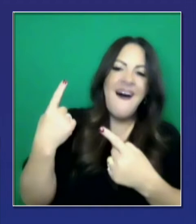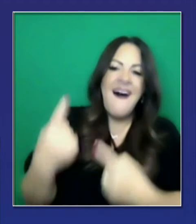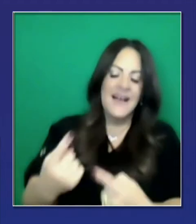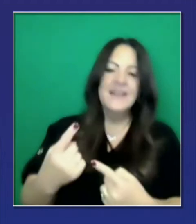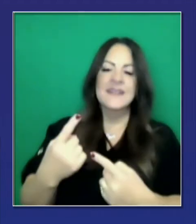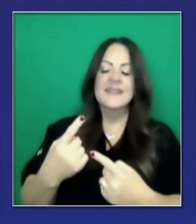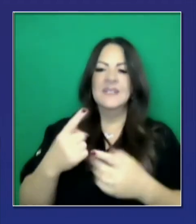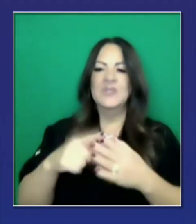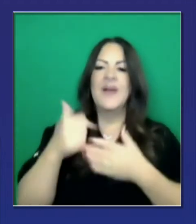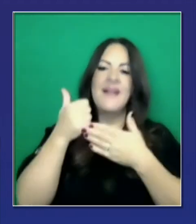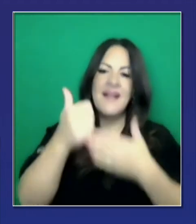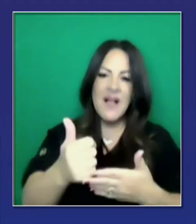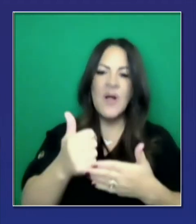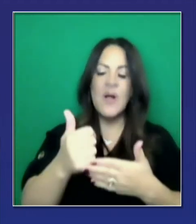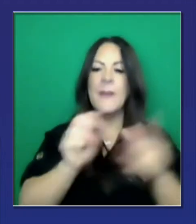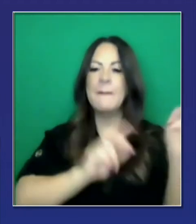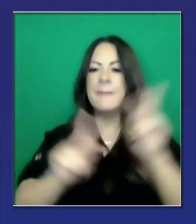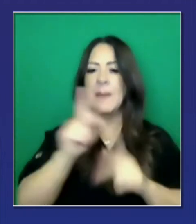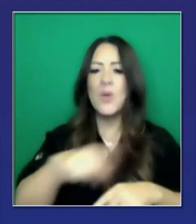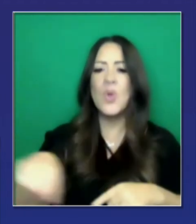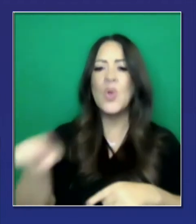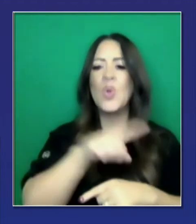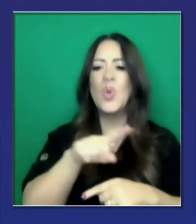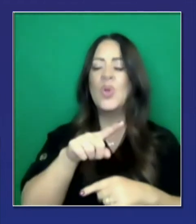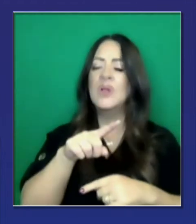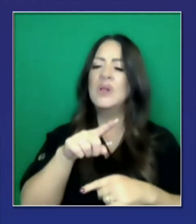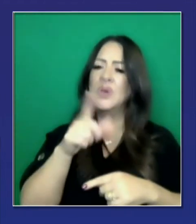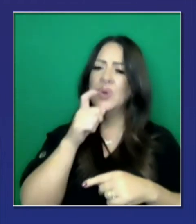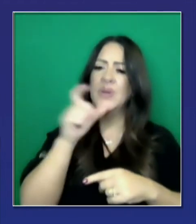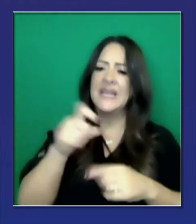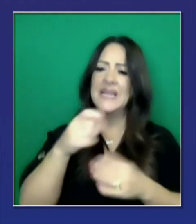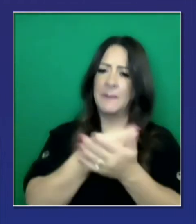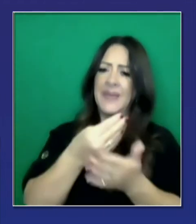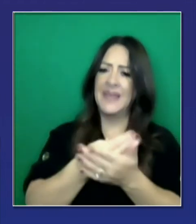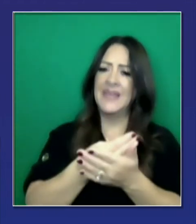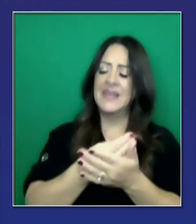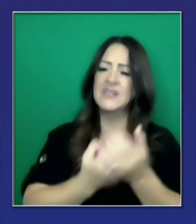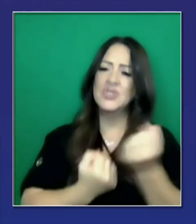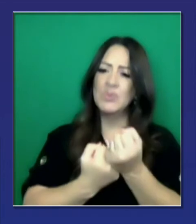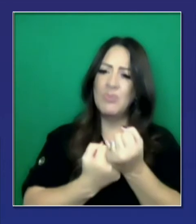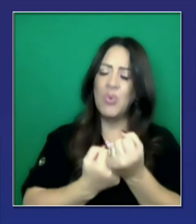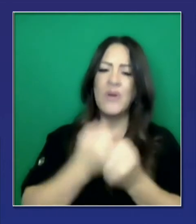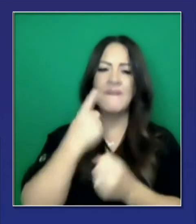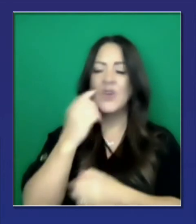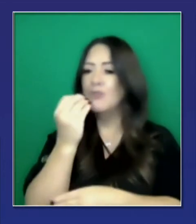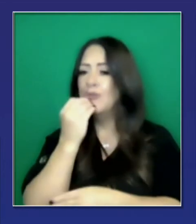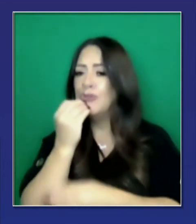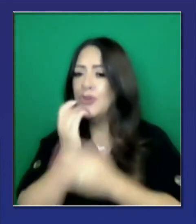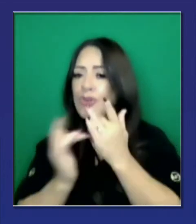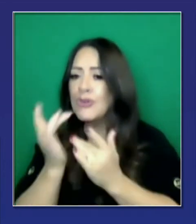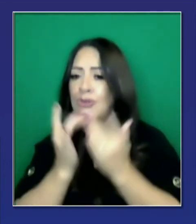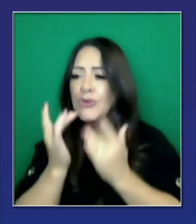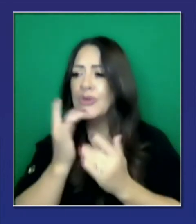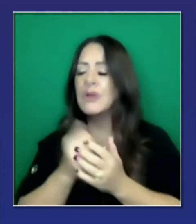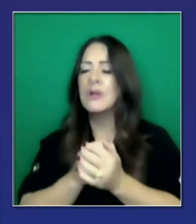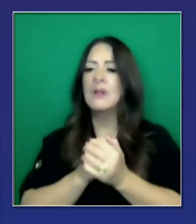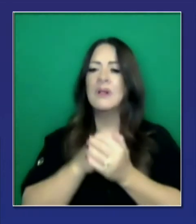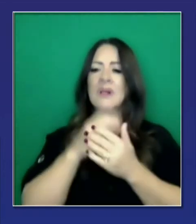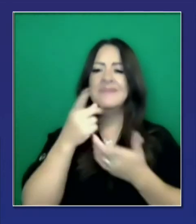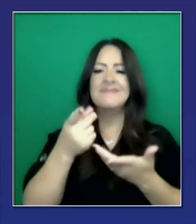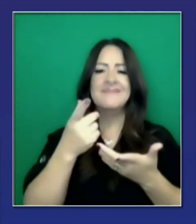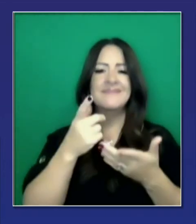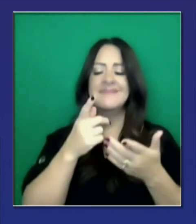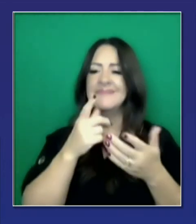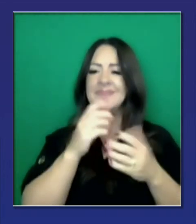hands, money in the pockets of those most in need, particularly those with food scarcity, those that are paycheck or two away